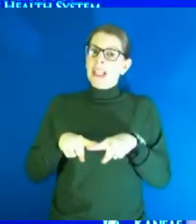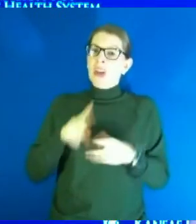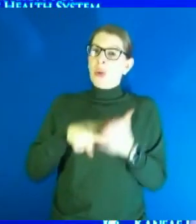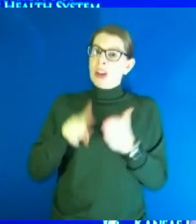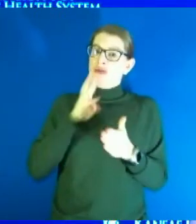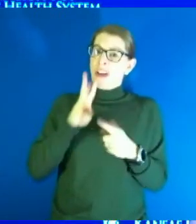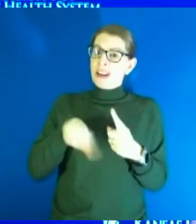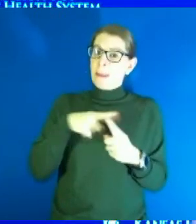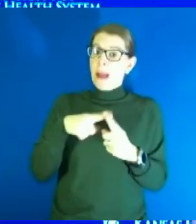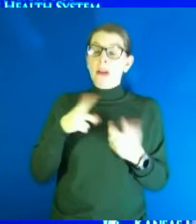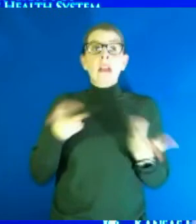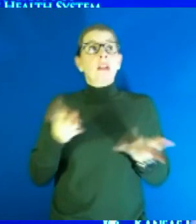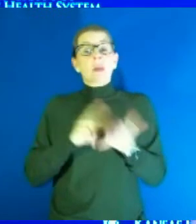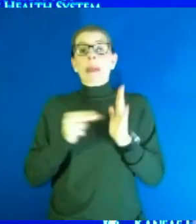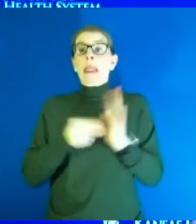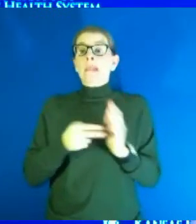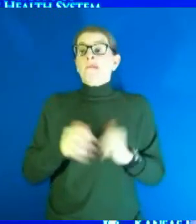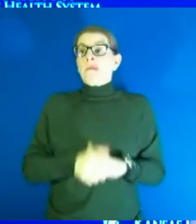about